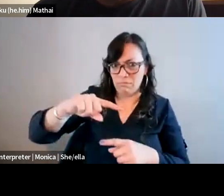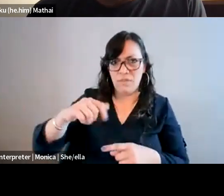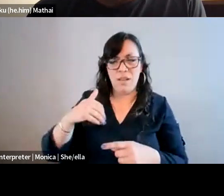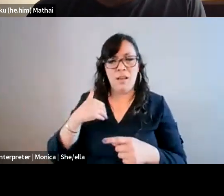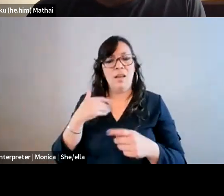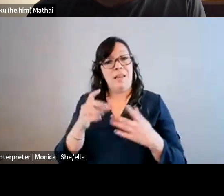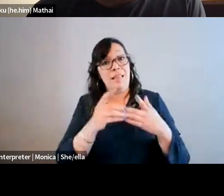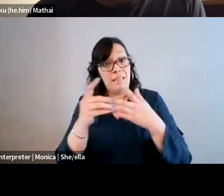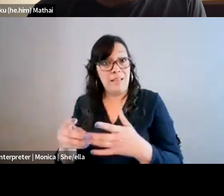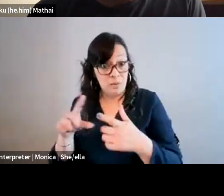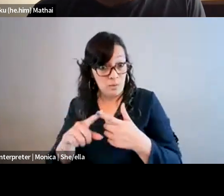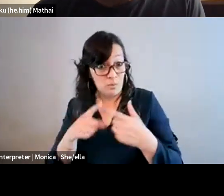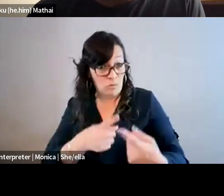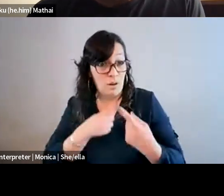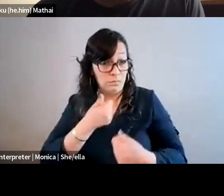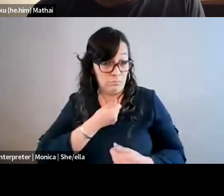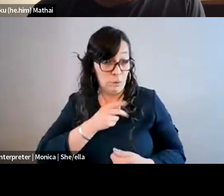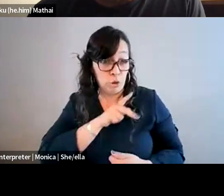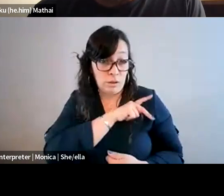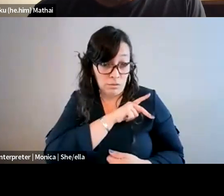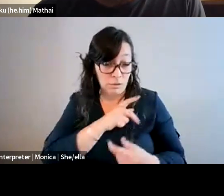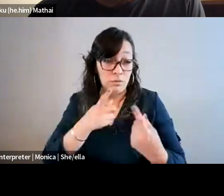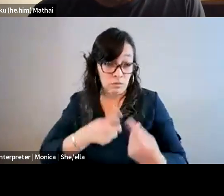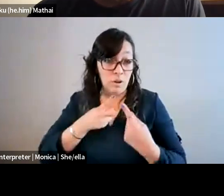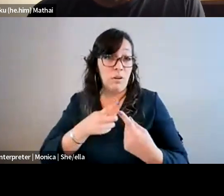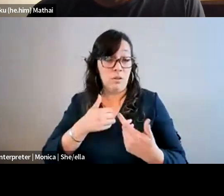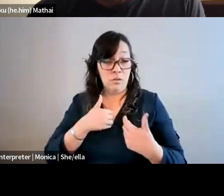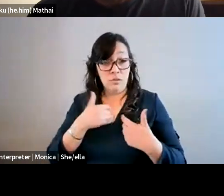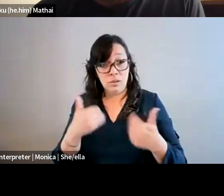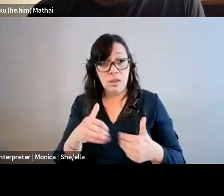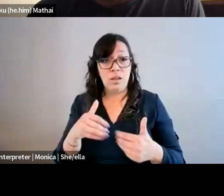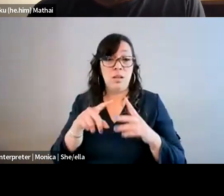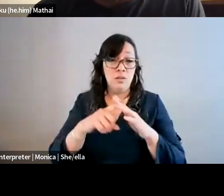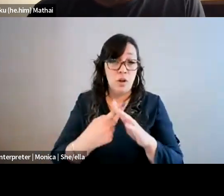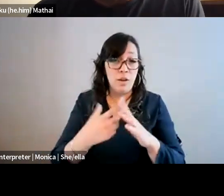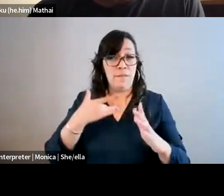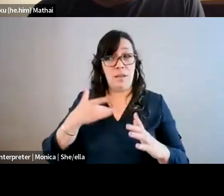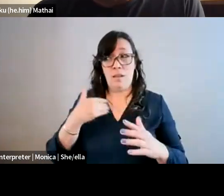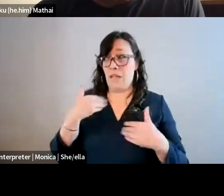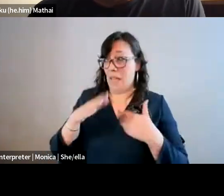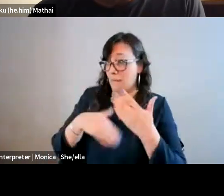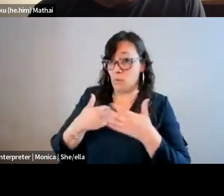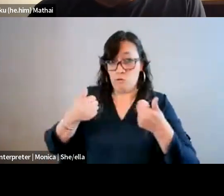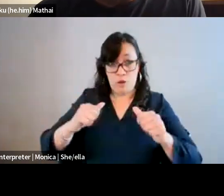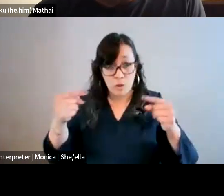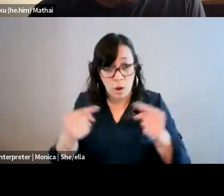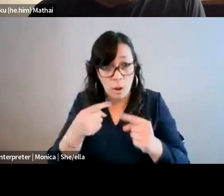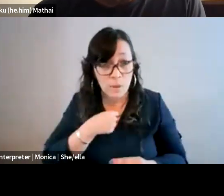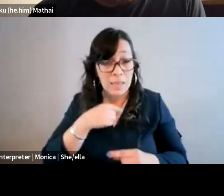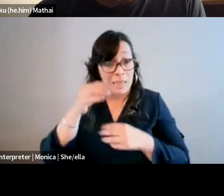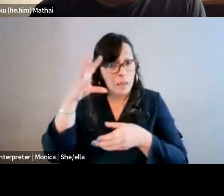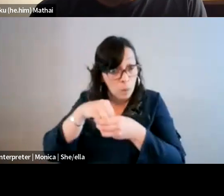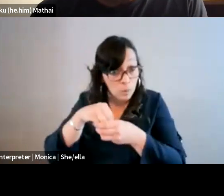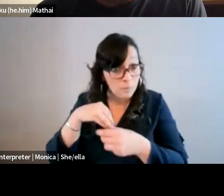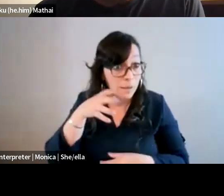to struggles, you know, real issues. You know, I started to feel my everyone was trying to harm me, including my parents,